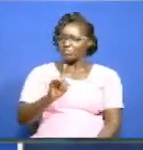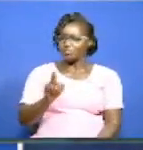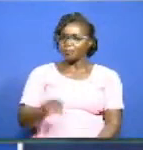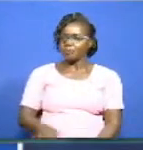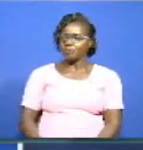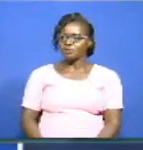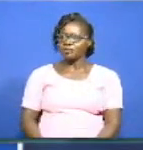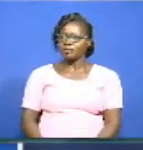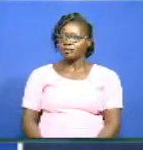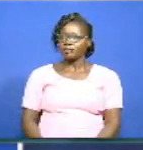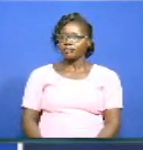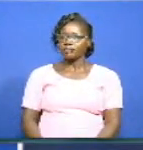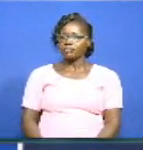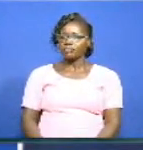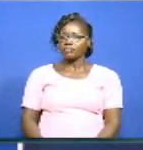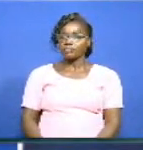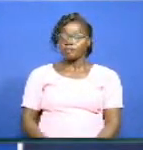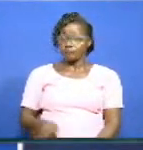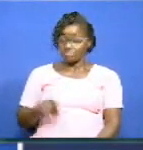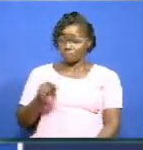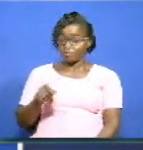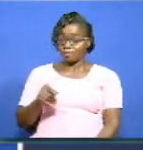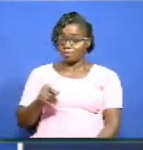Toyangu ni namba nane kwa tumbo yangu.